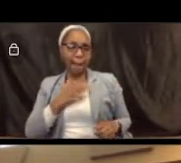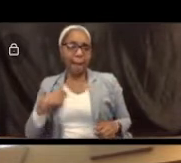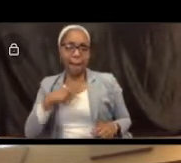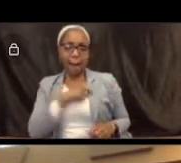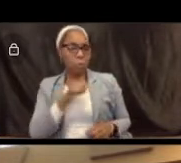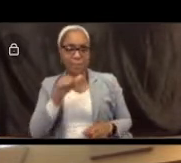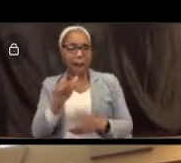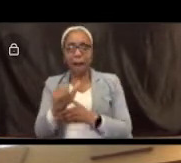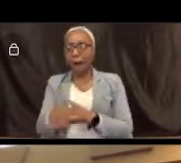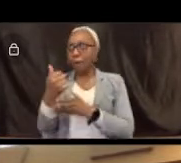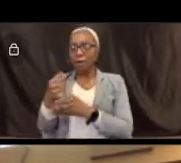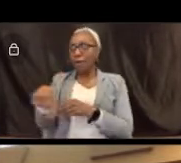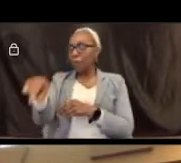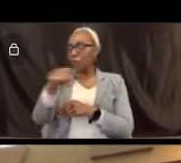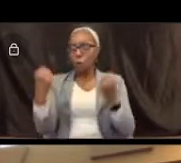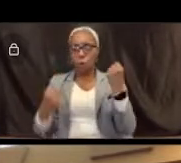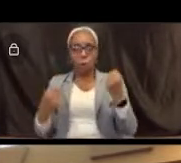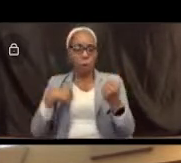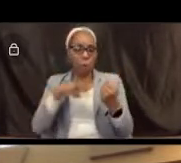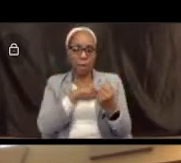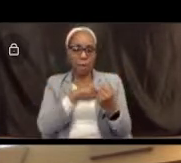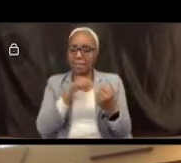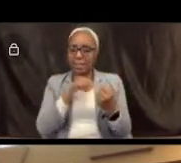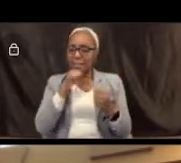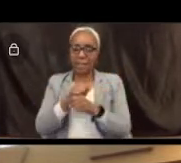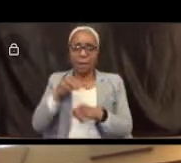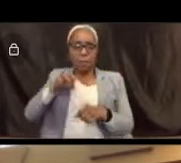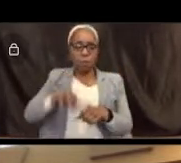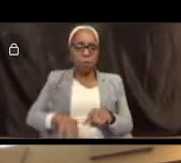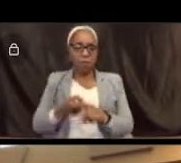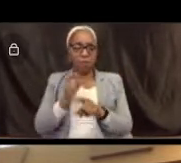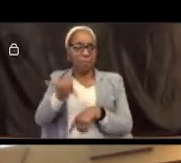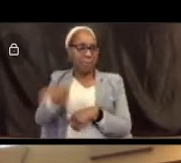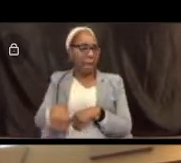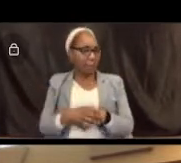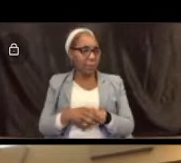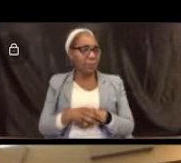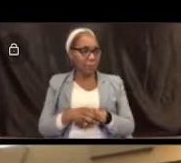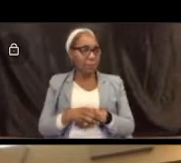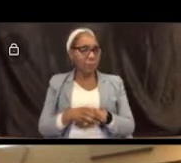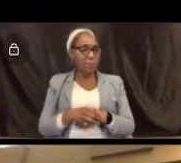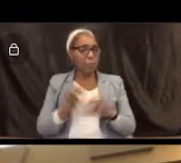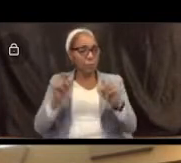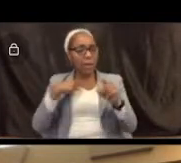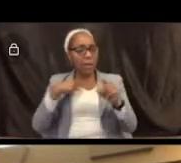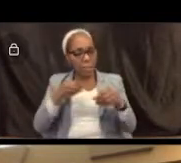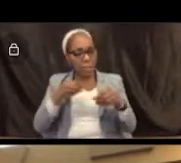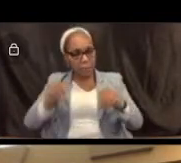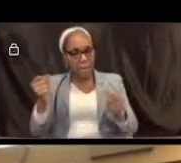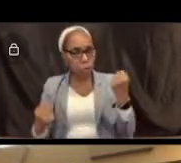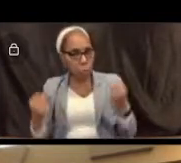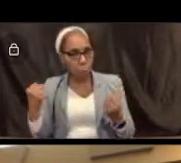nobody's cars. We haven't had any profit out of it. We are not selling cars.